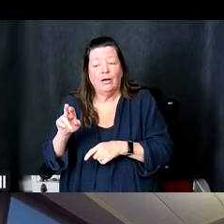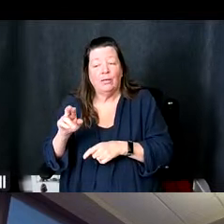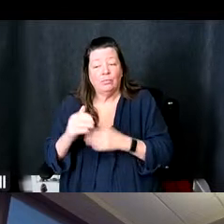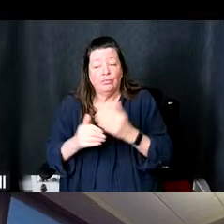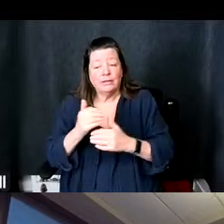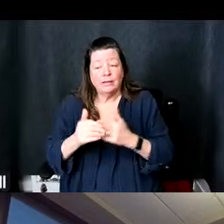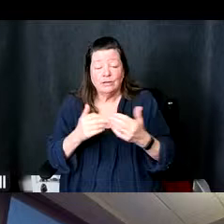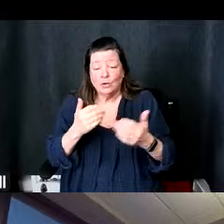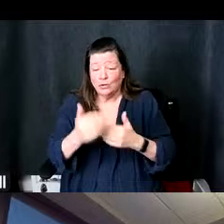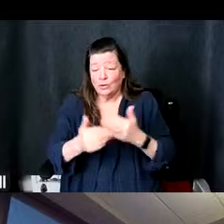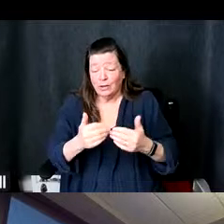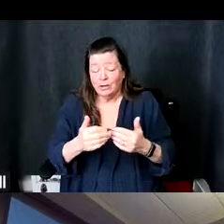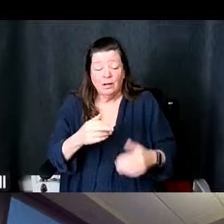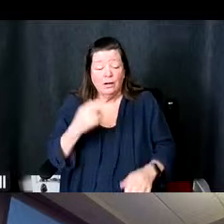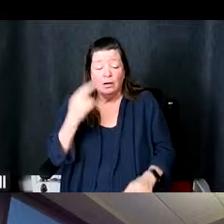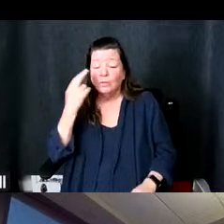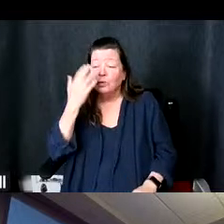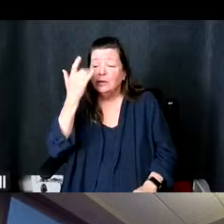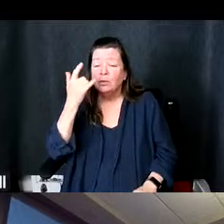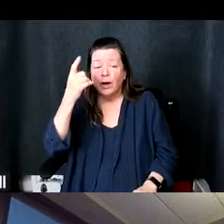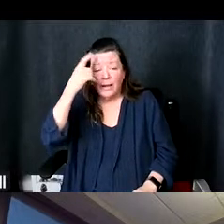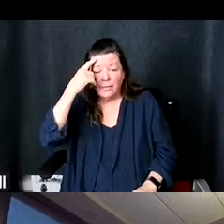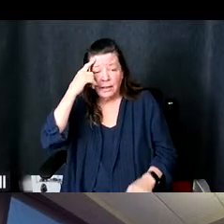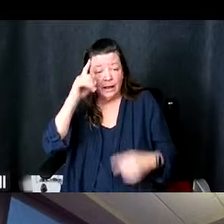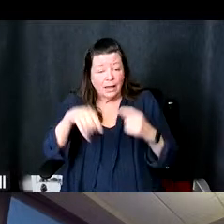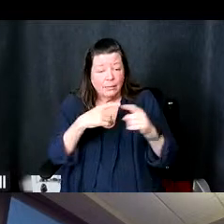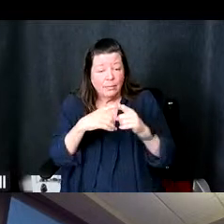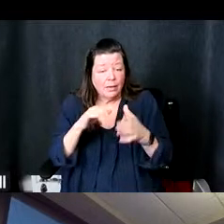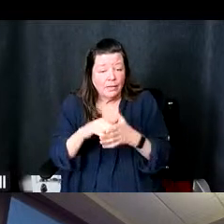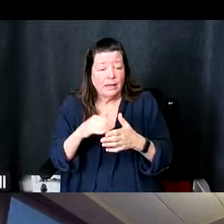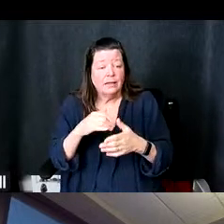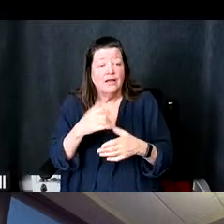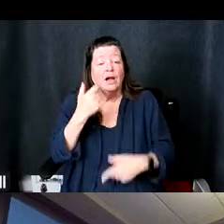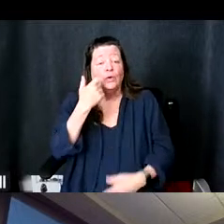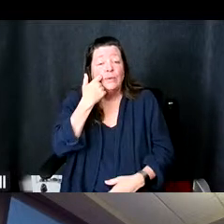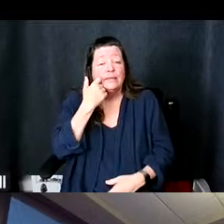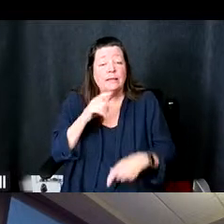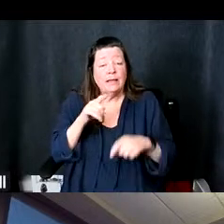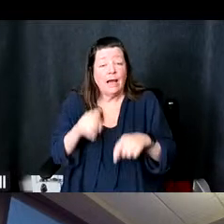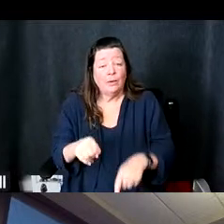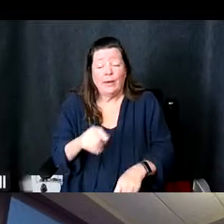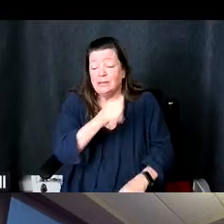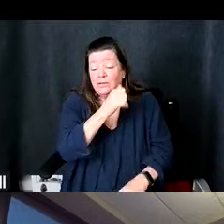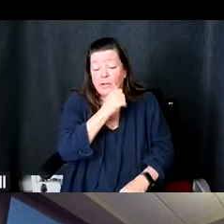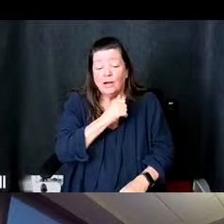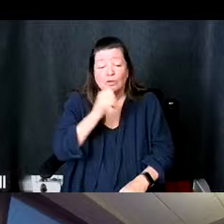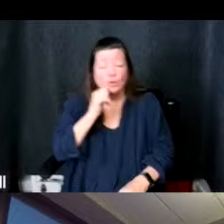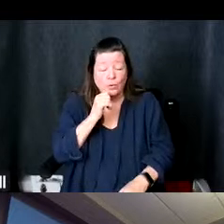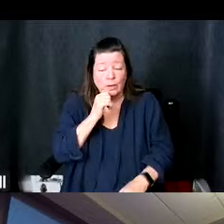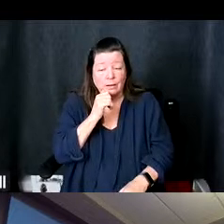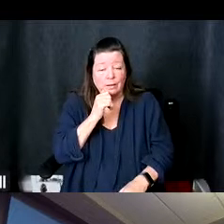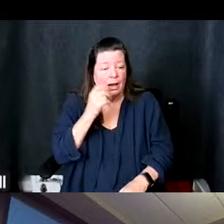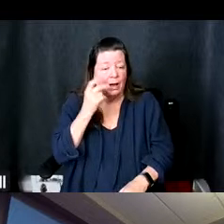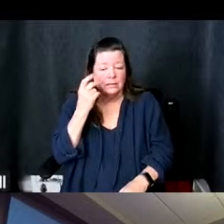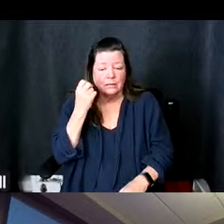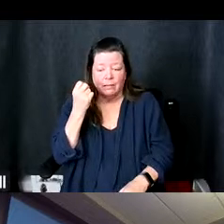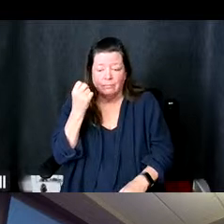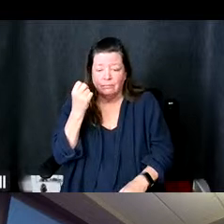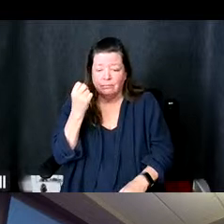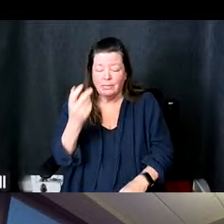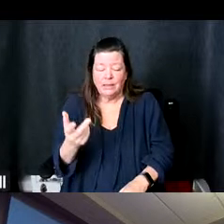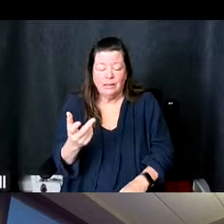about that is having a recent visit to Arizona, I saw numerous instances of some really